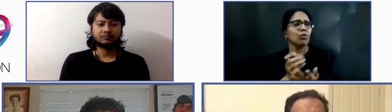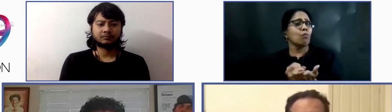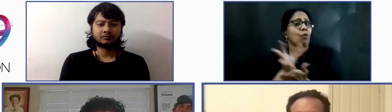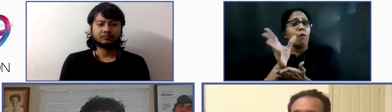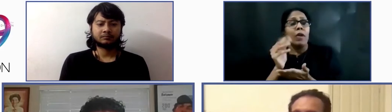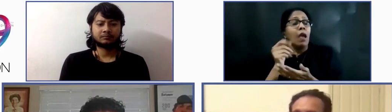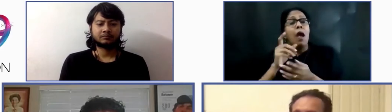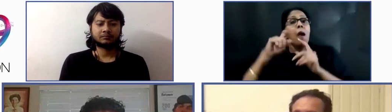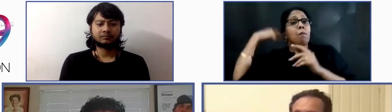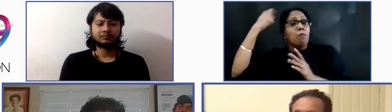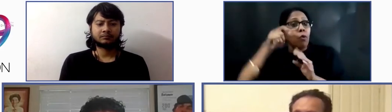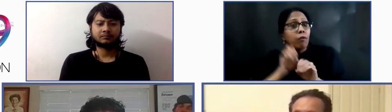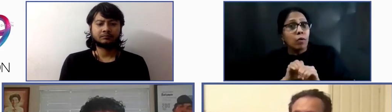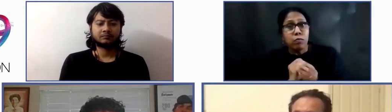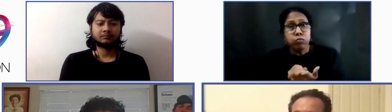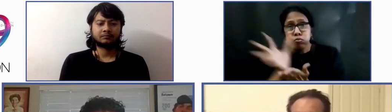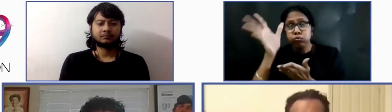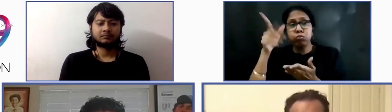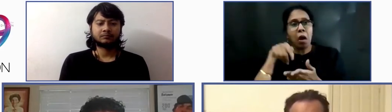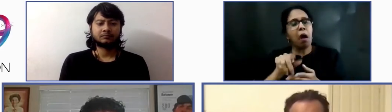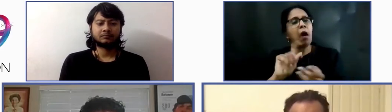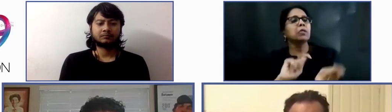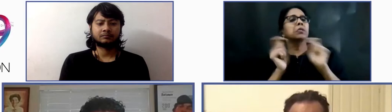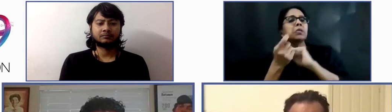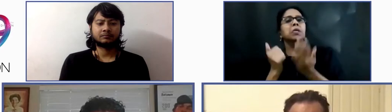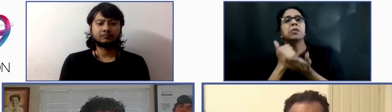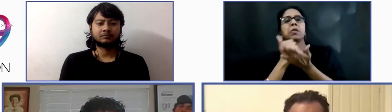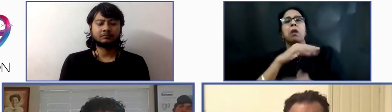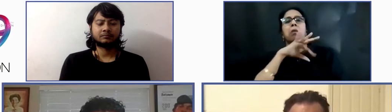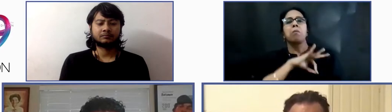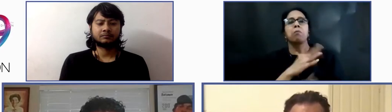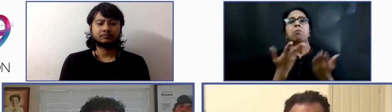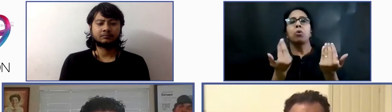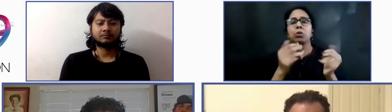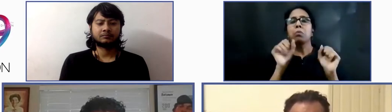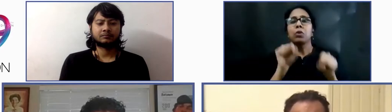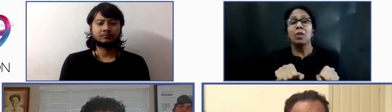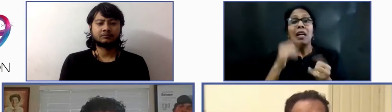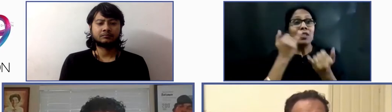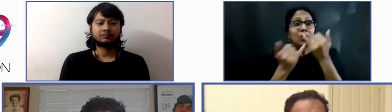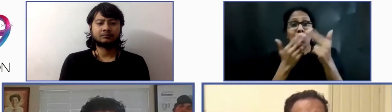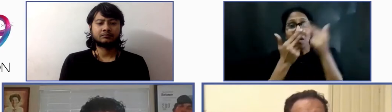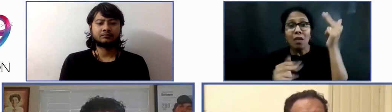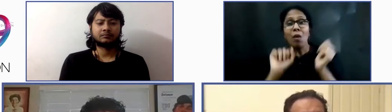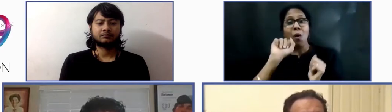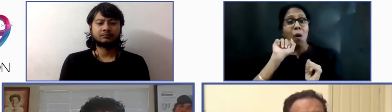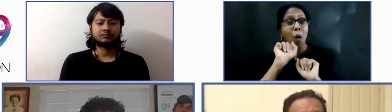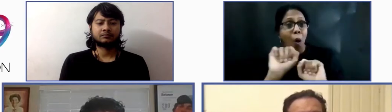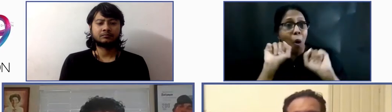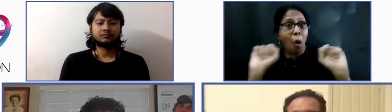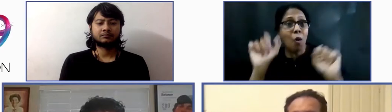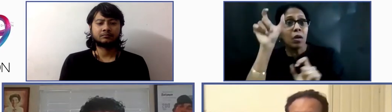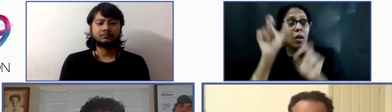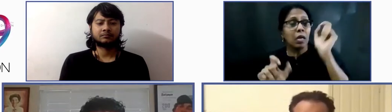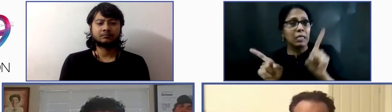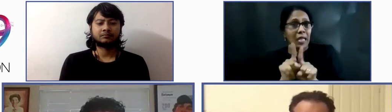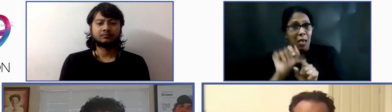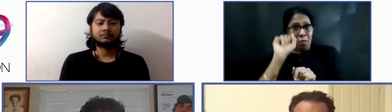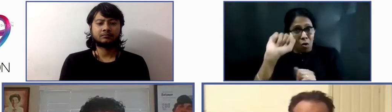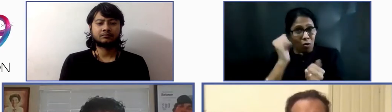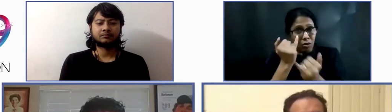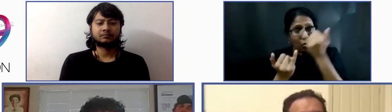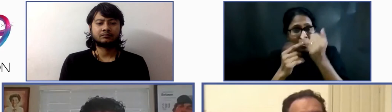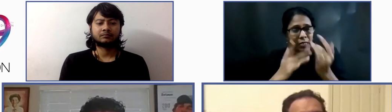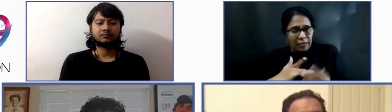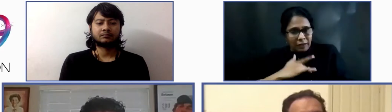your story, because ultimately the story has to come from you, right? So if you have a story that comes from inside